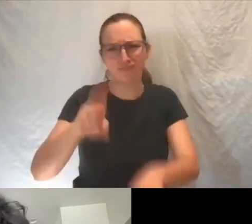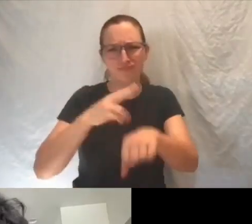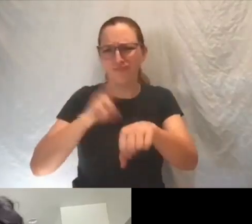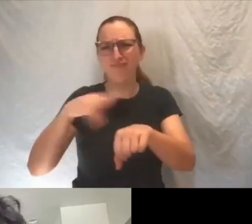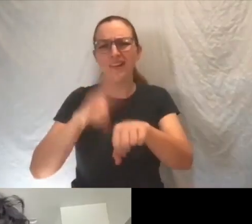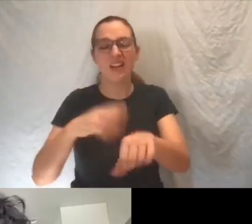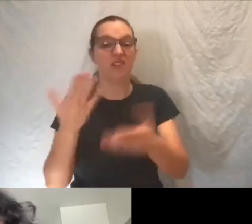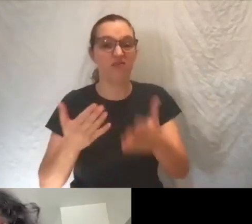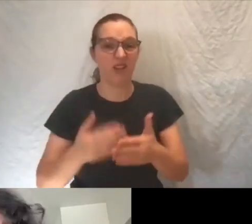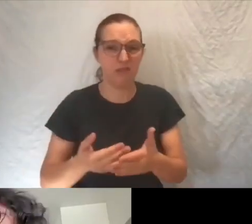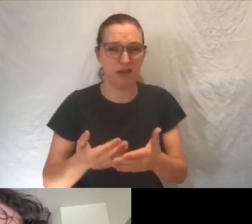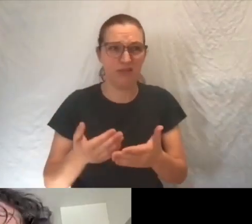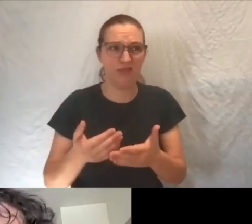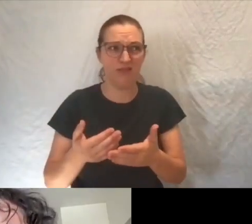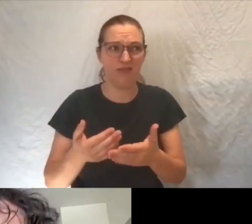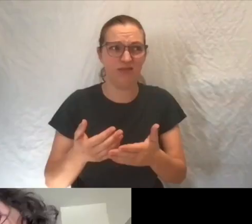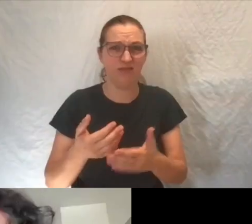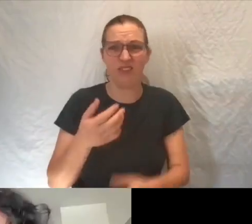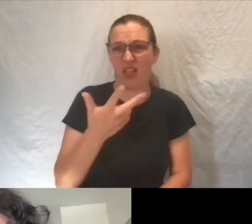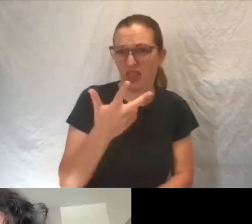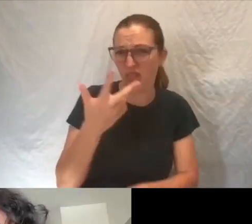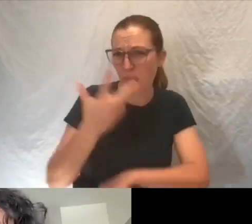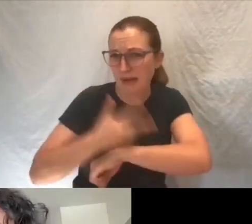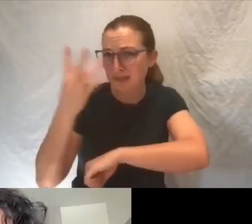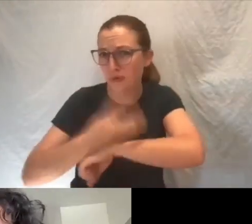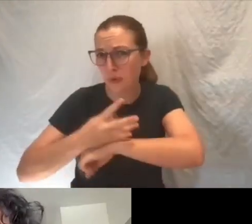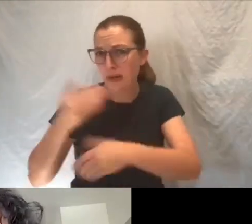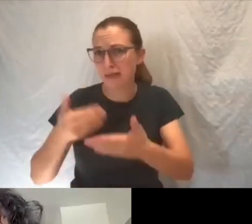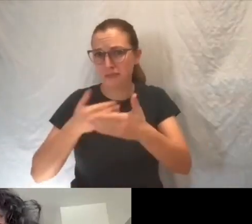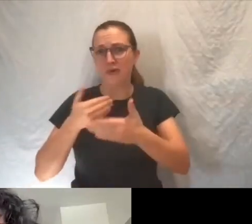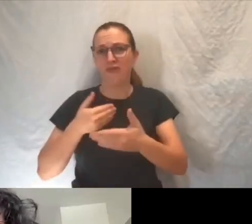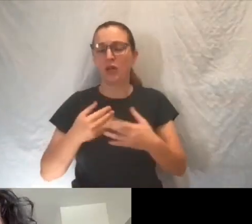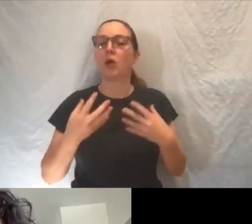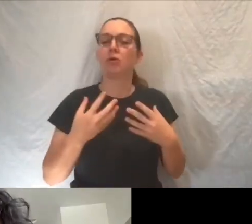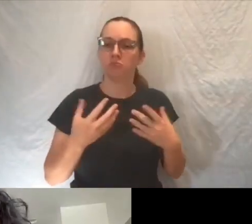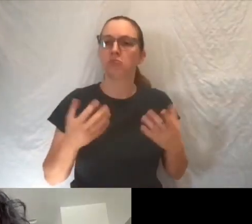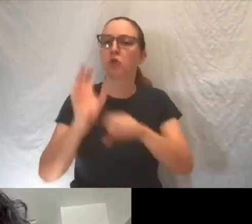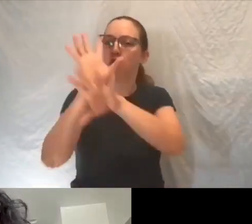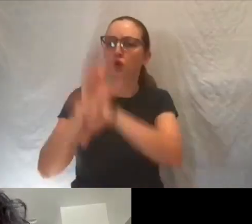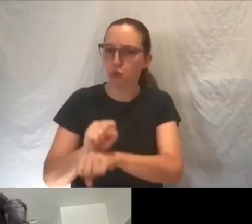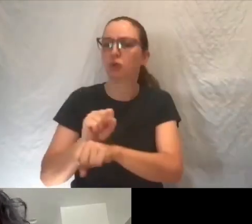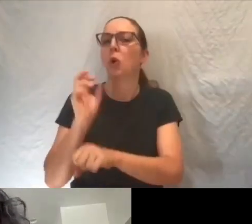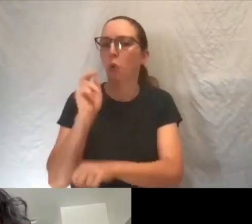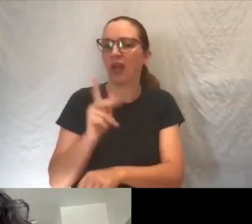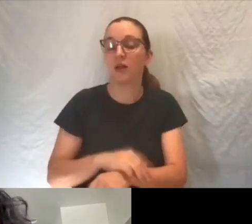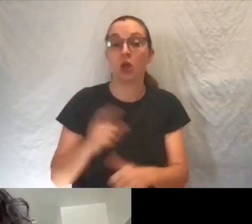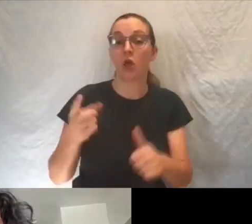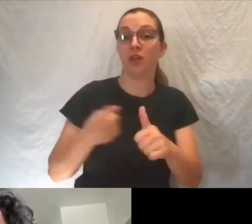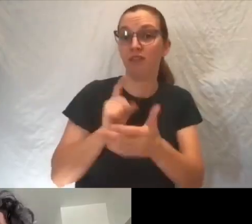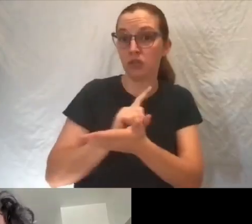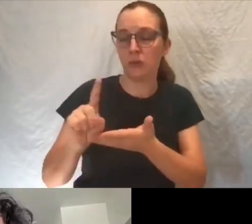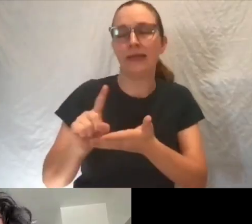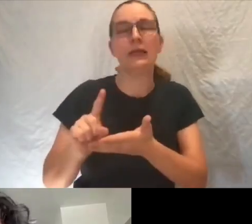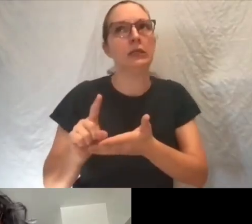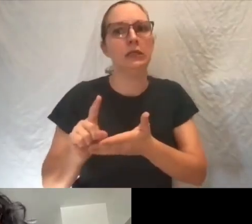half a week before my body was fully adjusted. And even after that, like first week, I would say actually